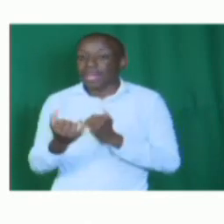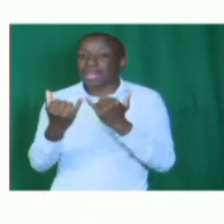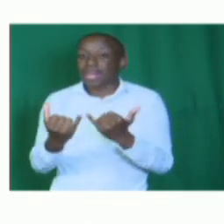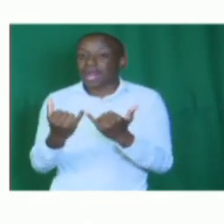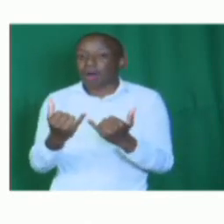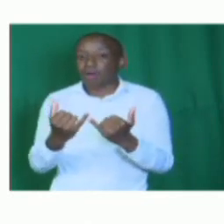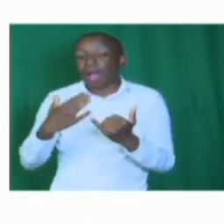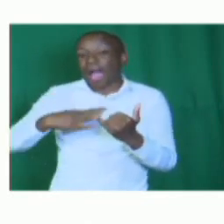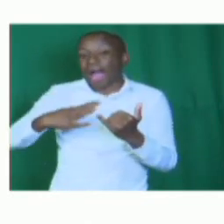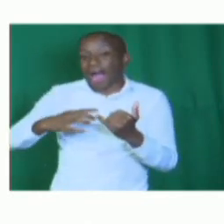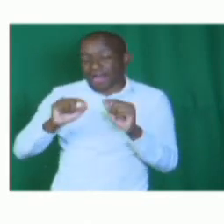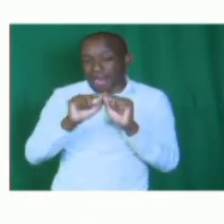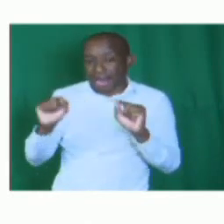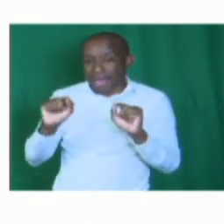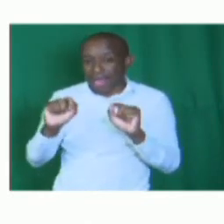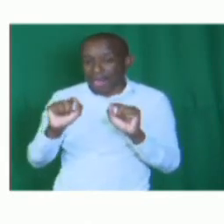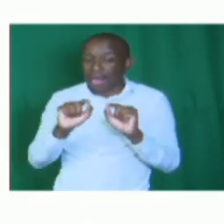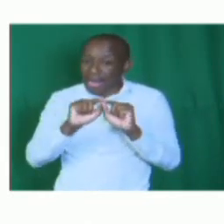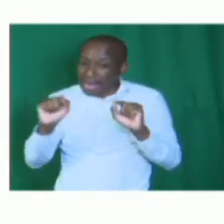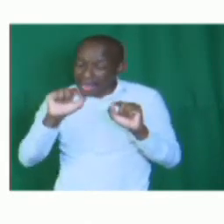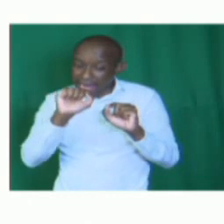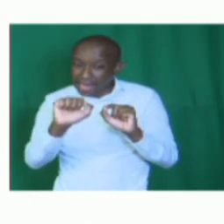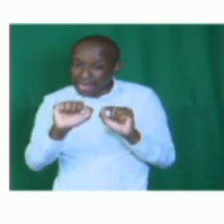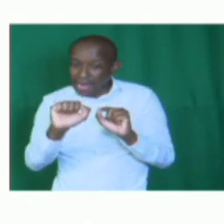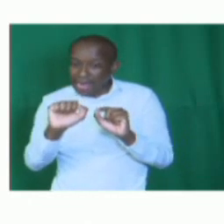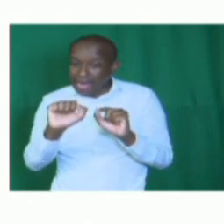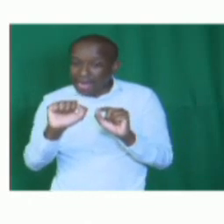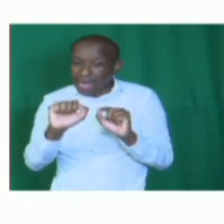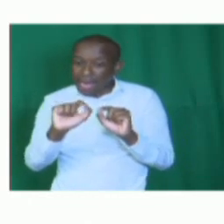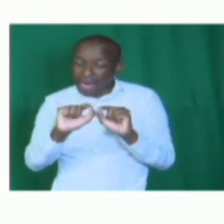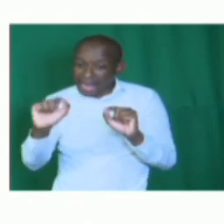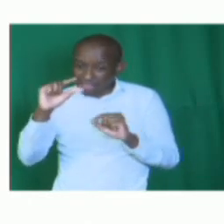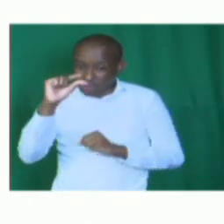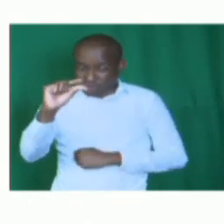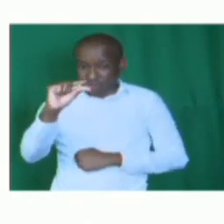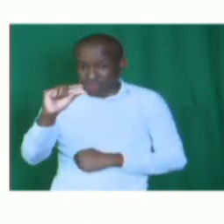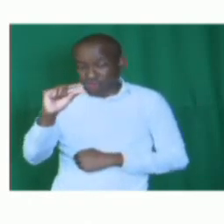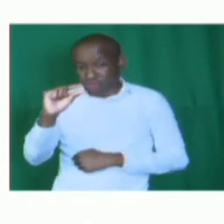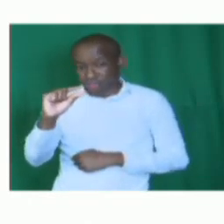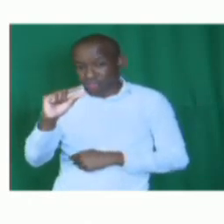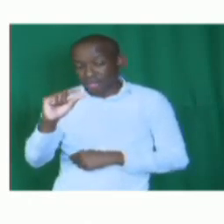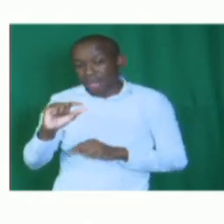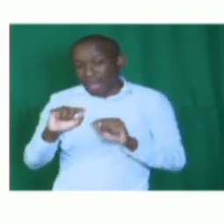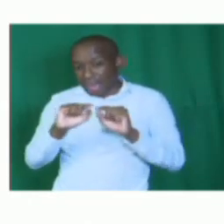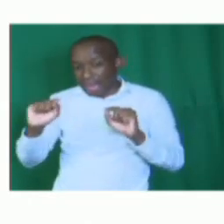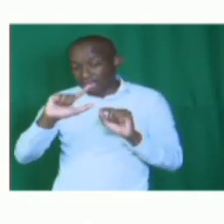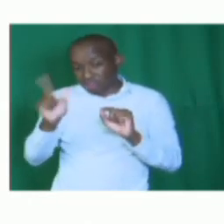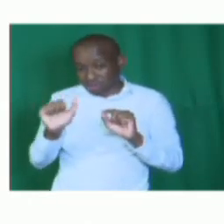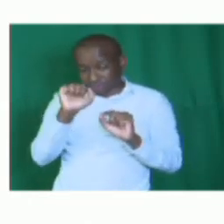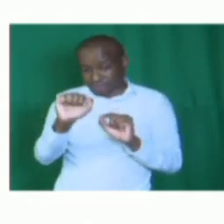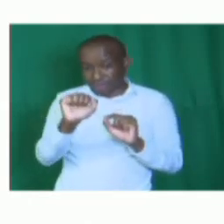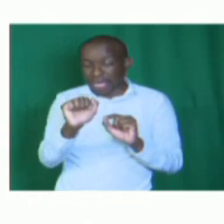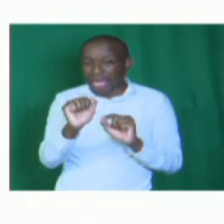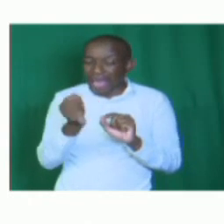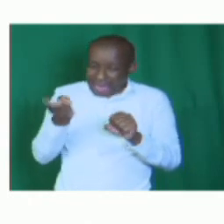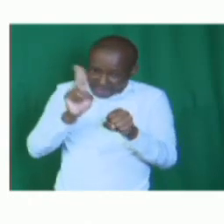the next line, line G. With respect to line G, we are going to pick 2